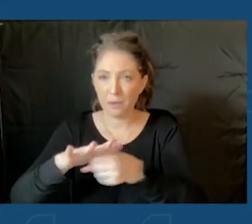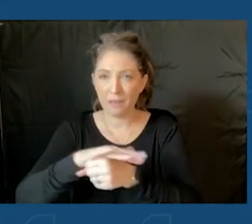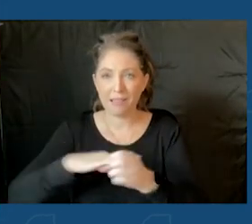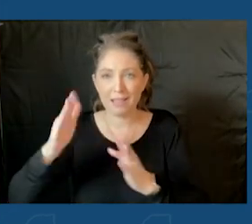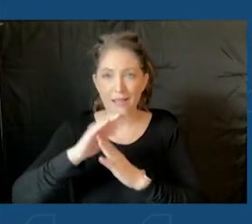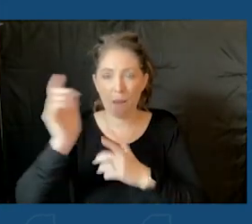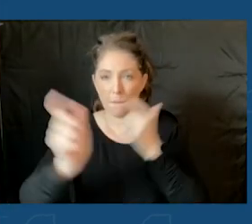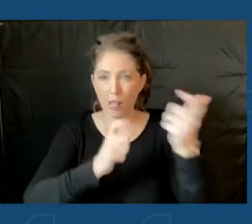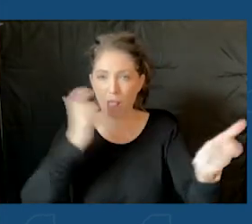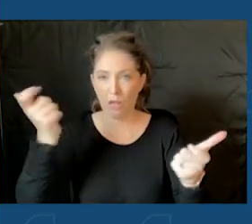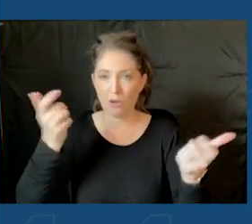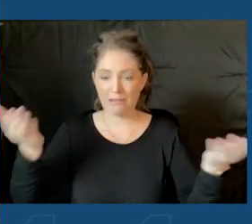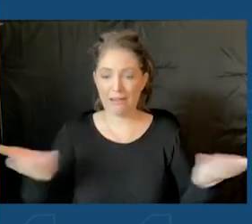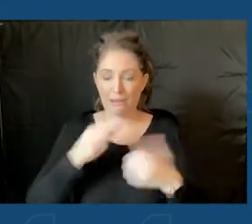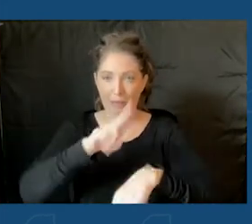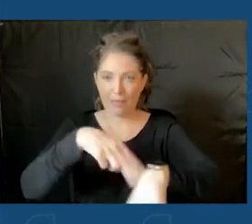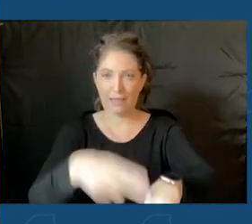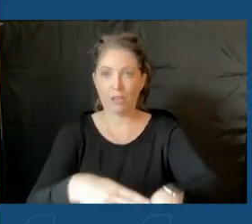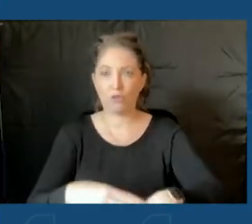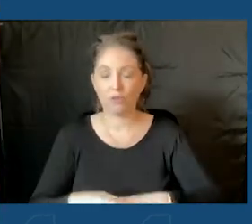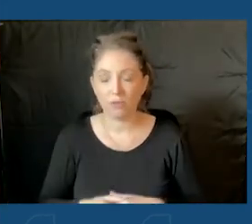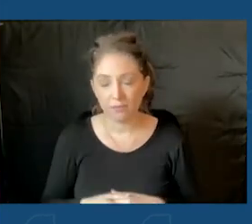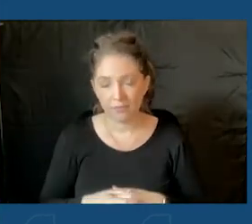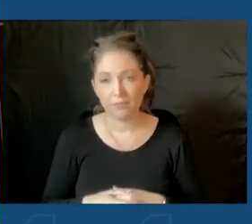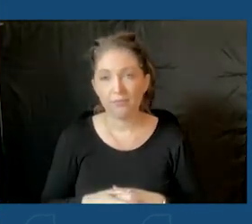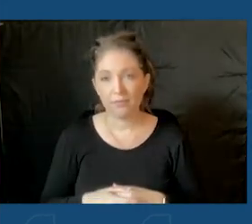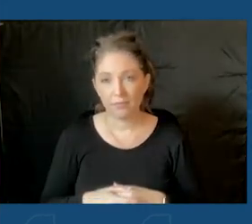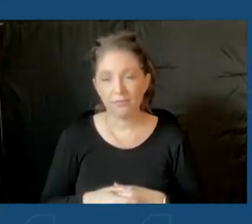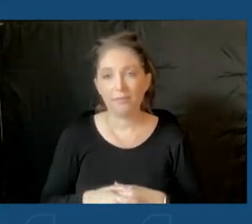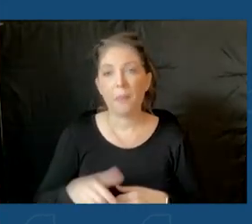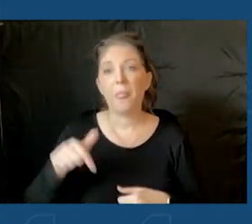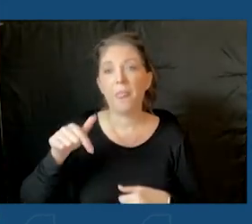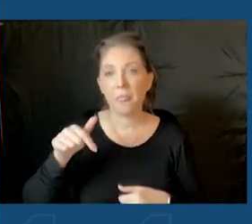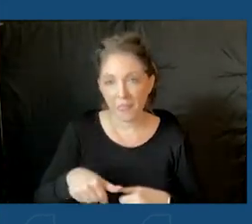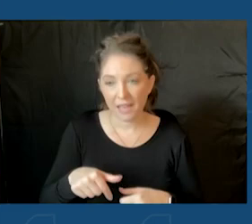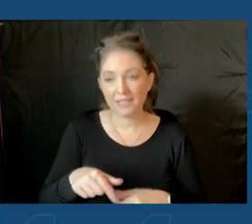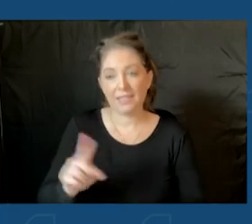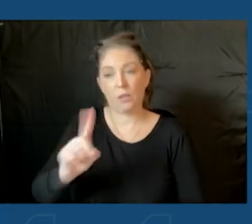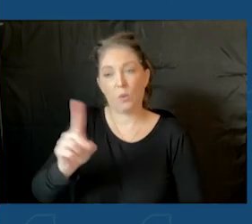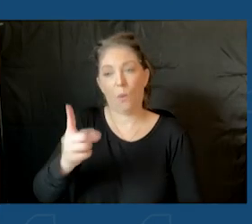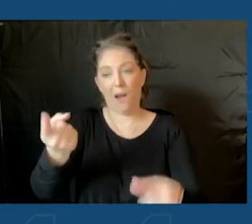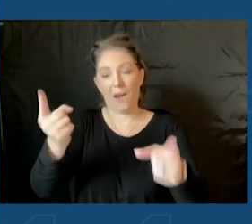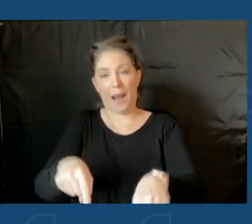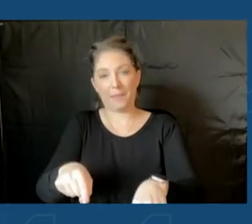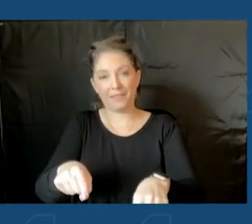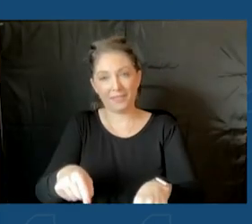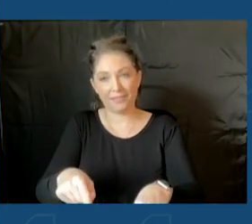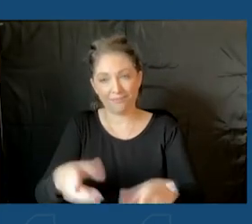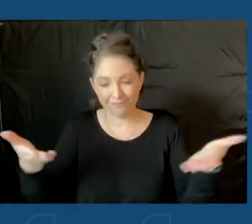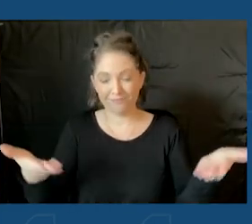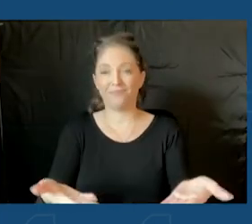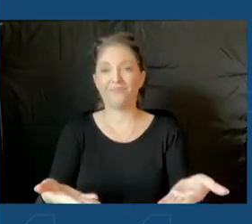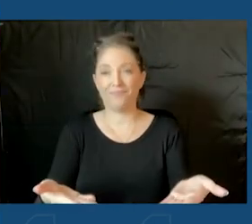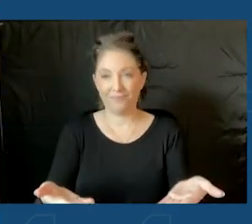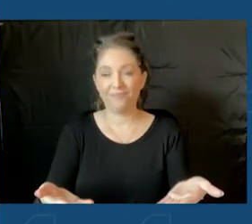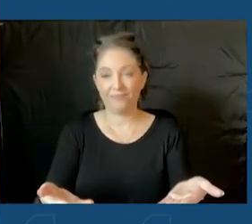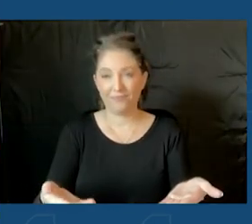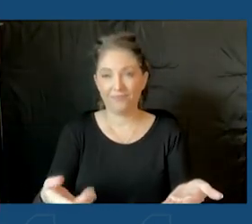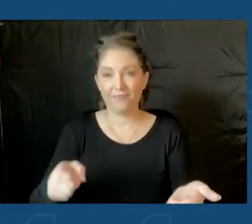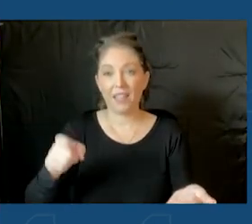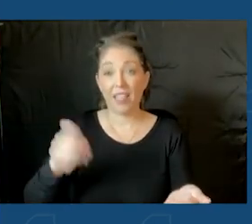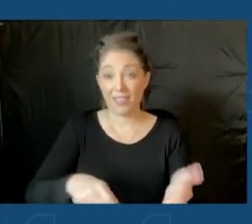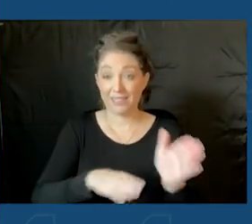the nation. This is where it happens, folks. This multi-billion dollar development